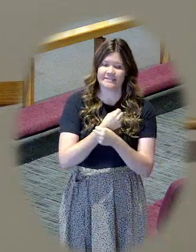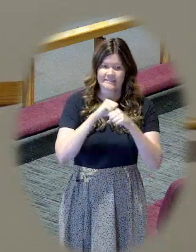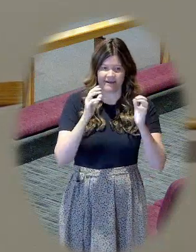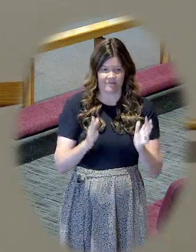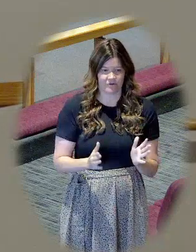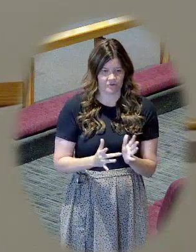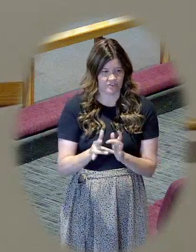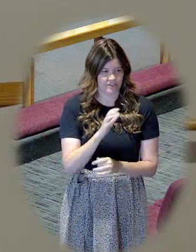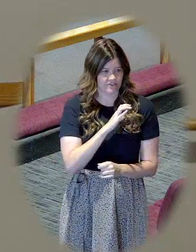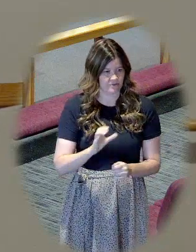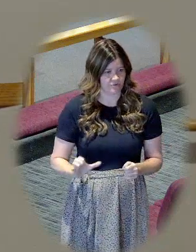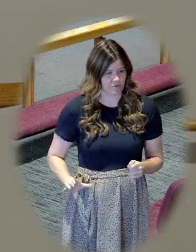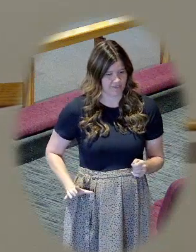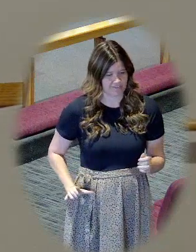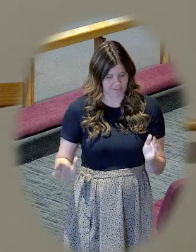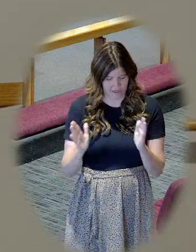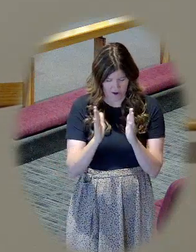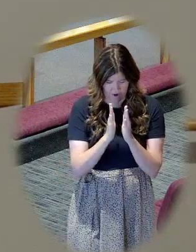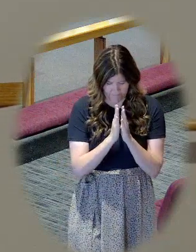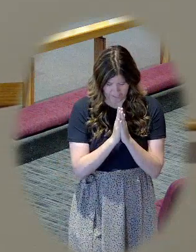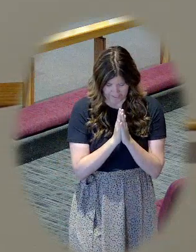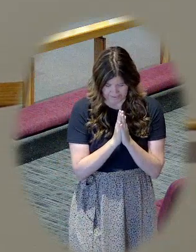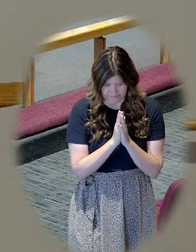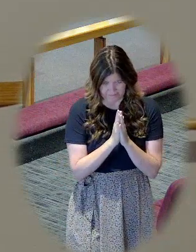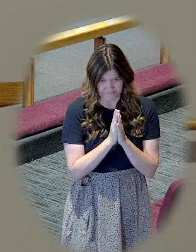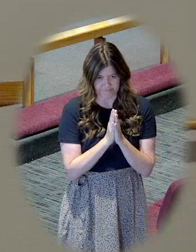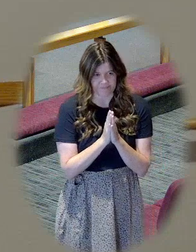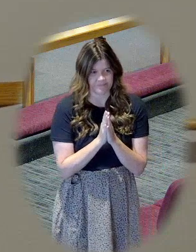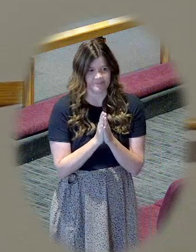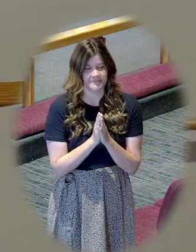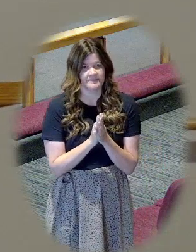Christ. Amen.